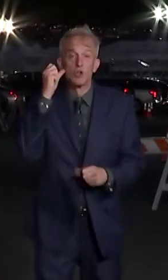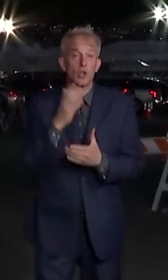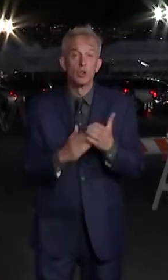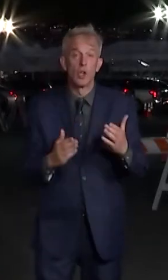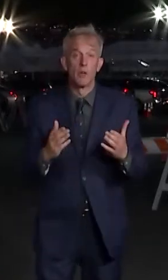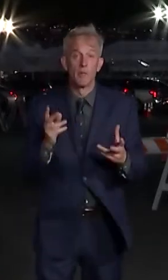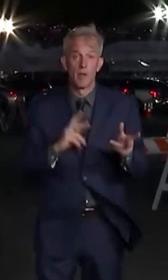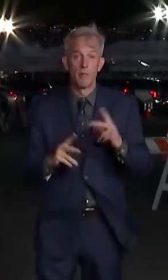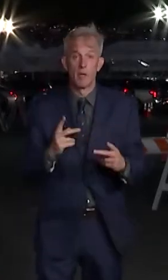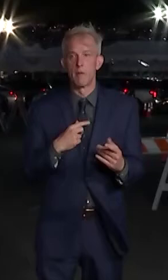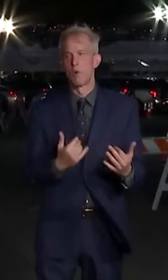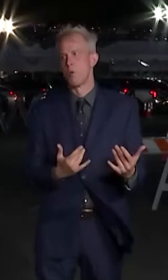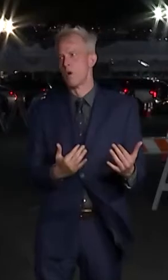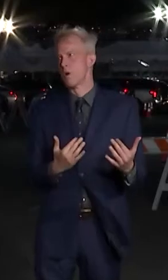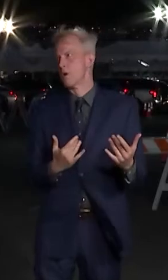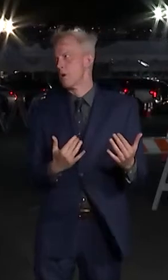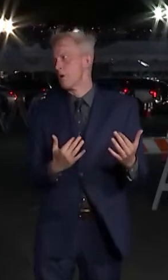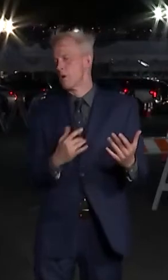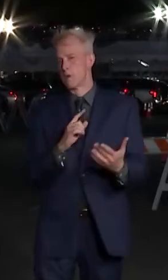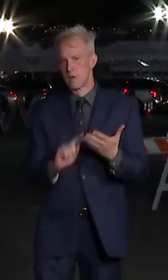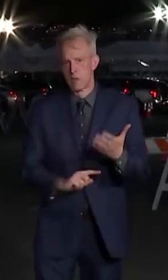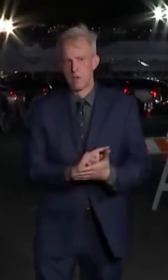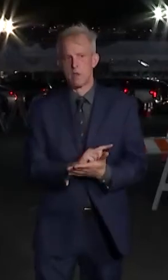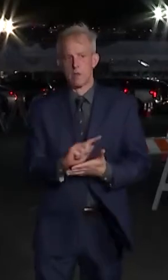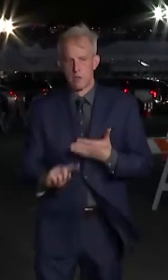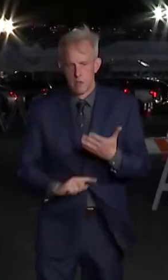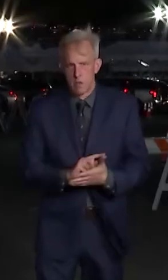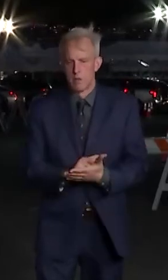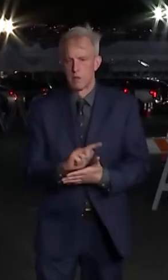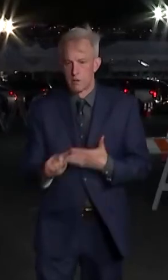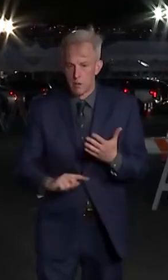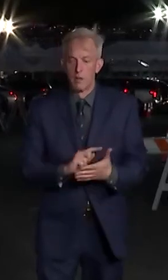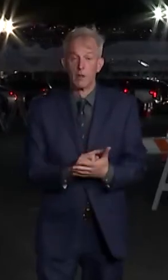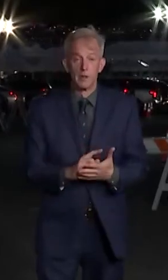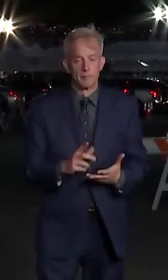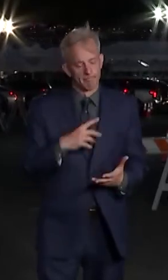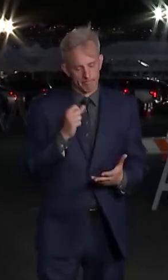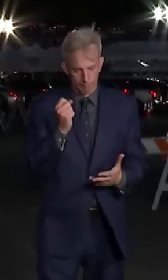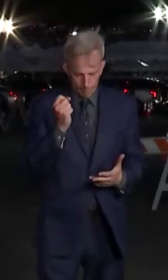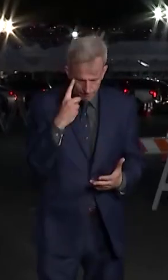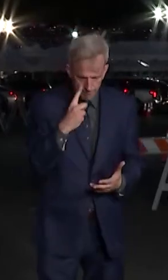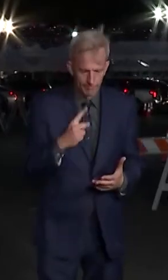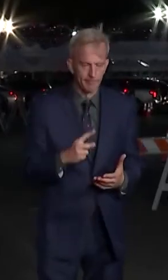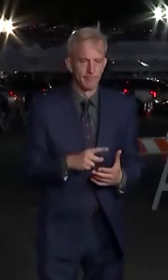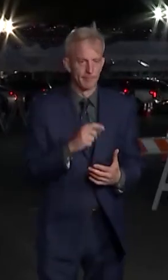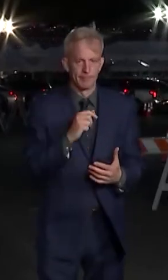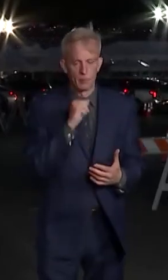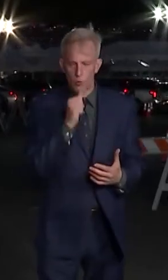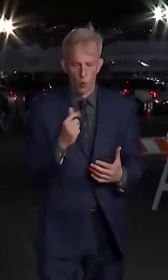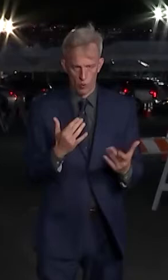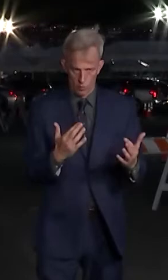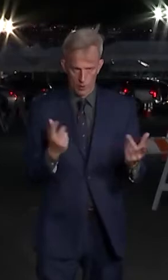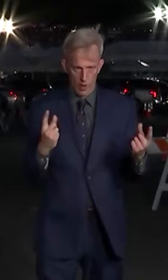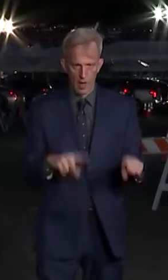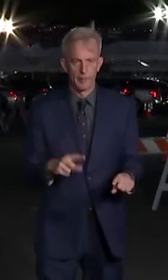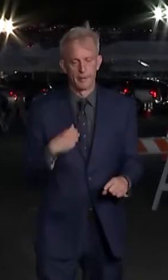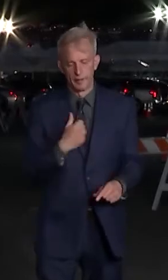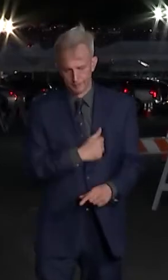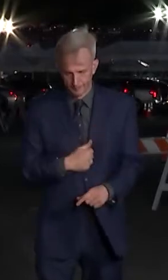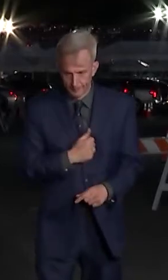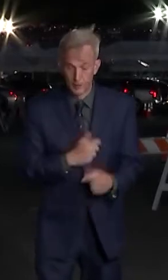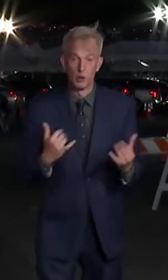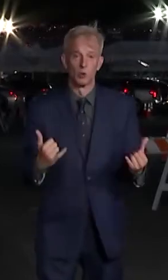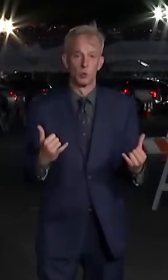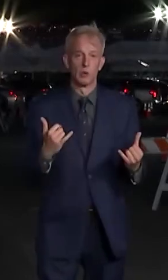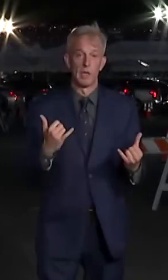know, waited for some hours. I worked that line, apologizing to people and listening to that. And this incredible team changed that. And today, the average wait has